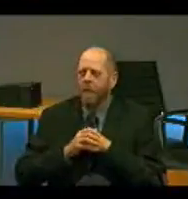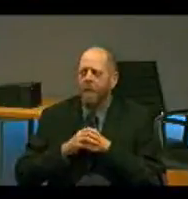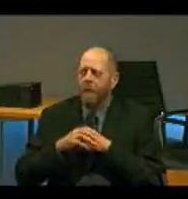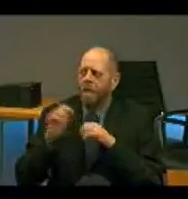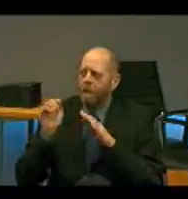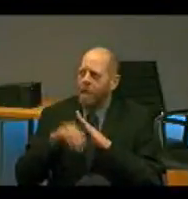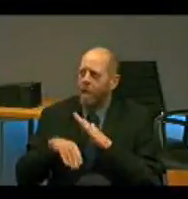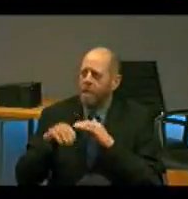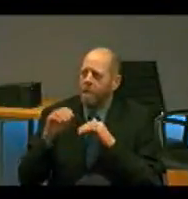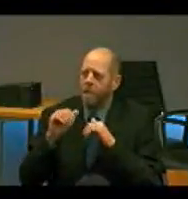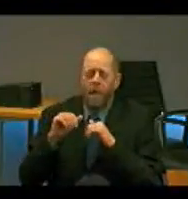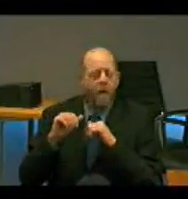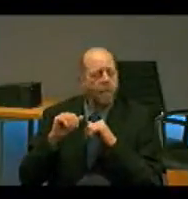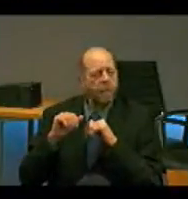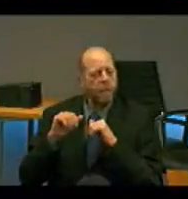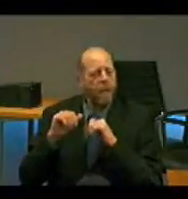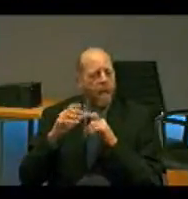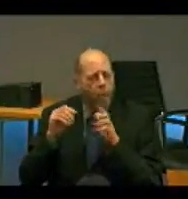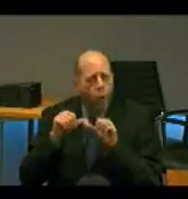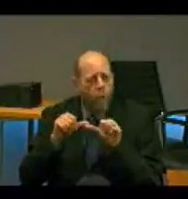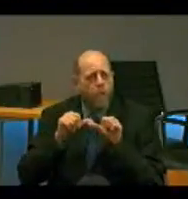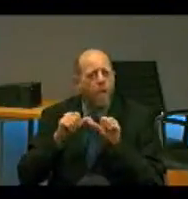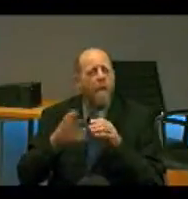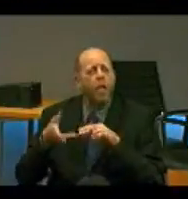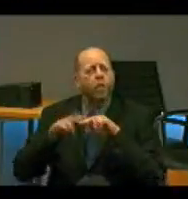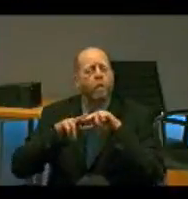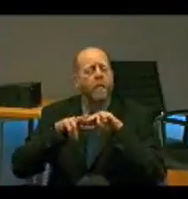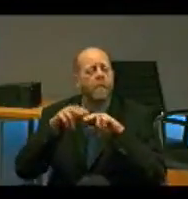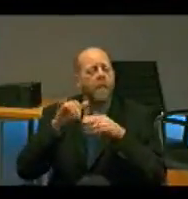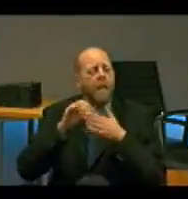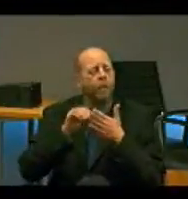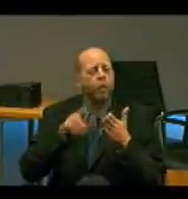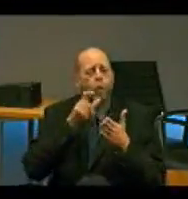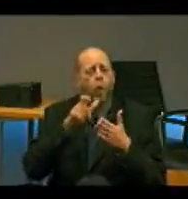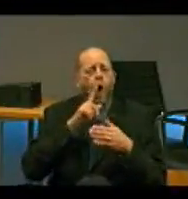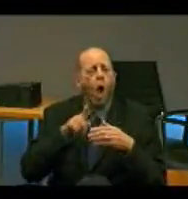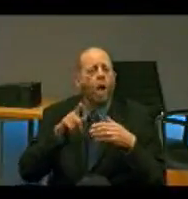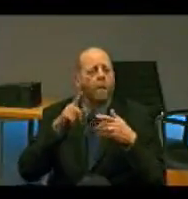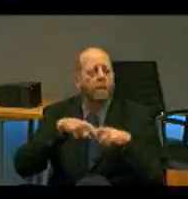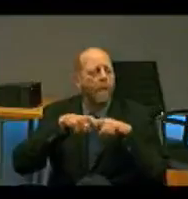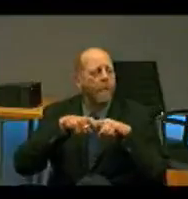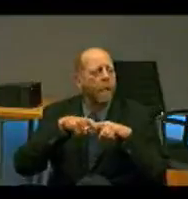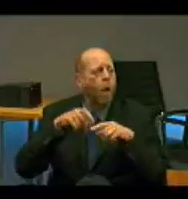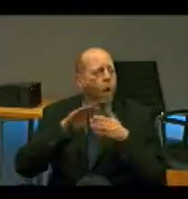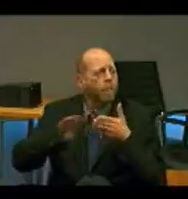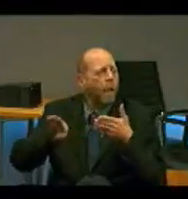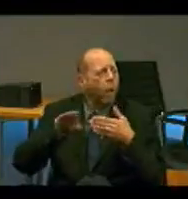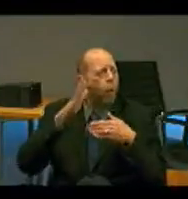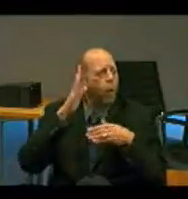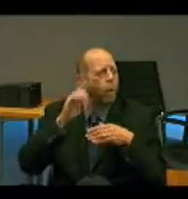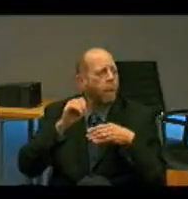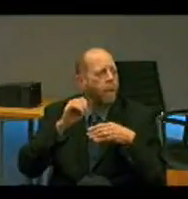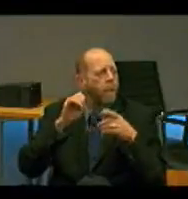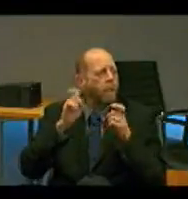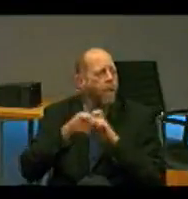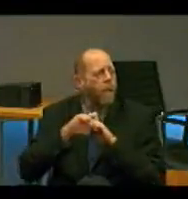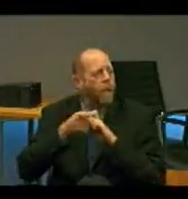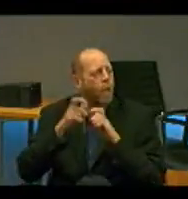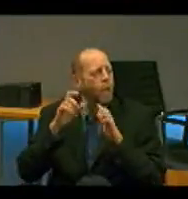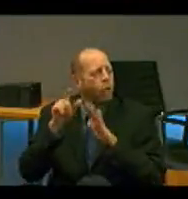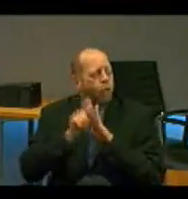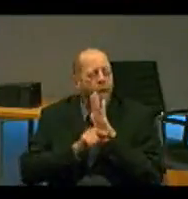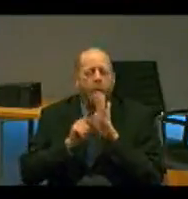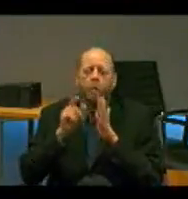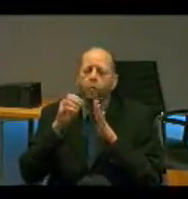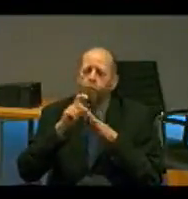decline in classroom engagement and cohesion, and the increased likelihood that students who are suspended or expelled will be retained in grade, drop